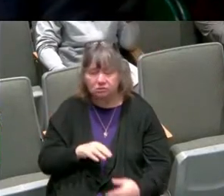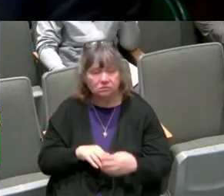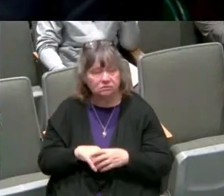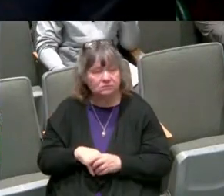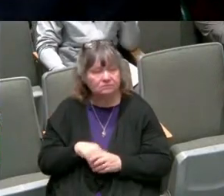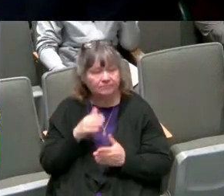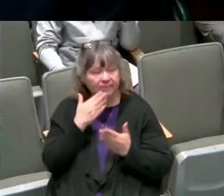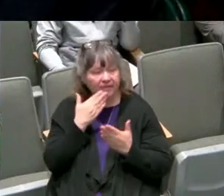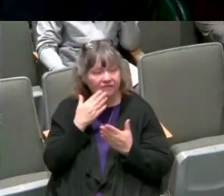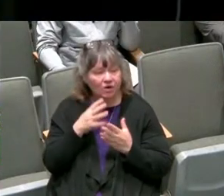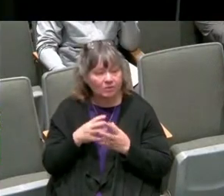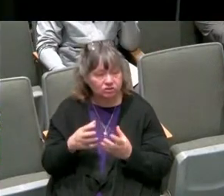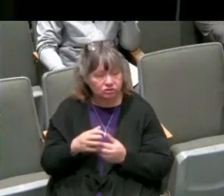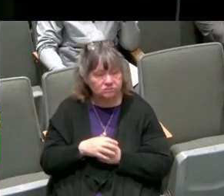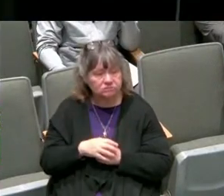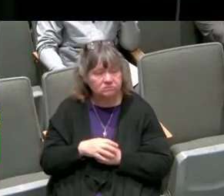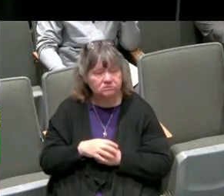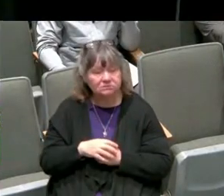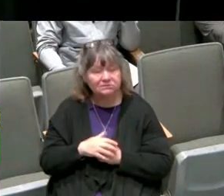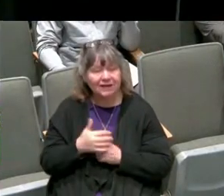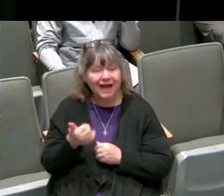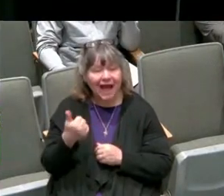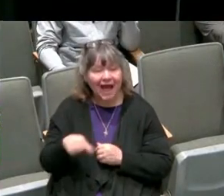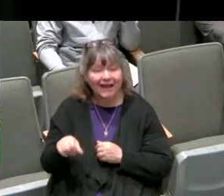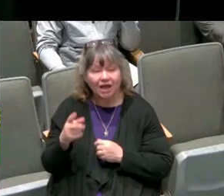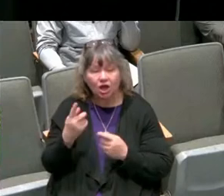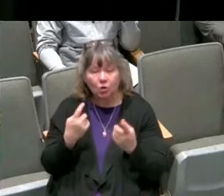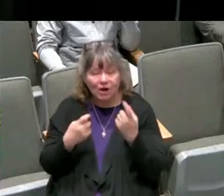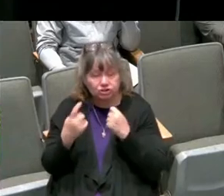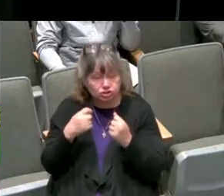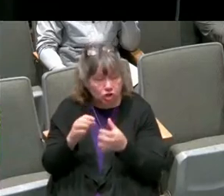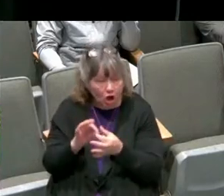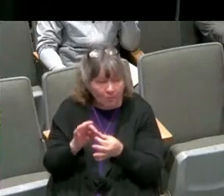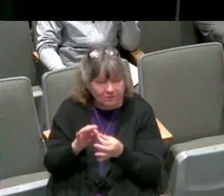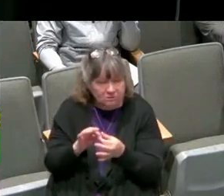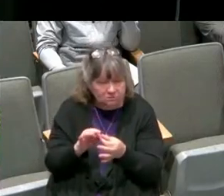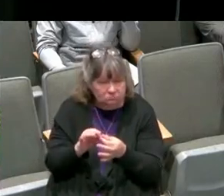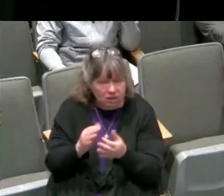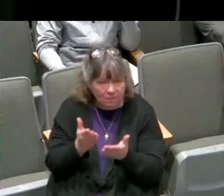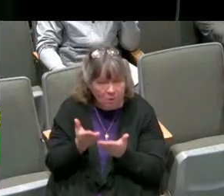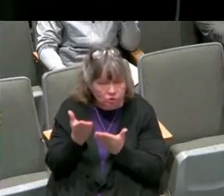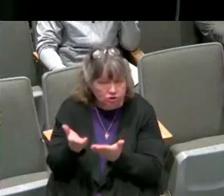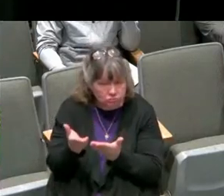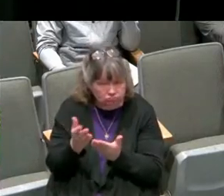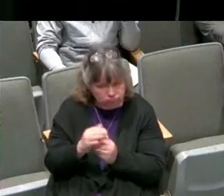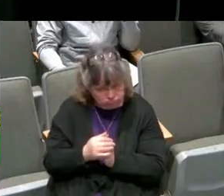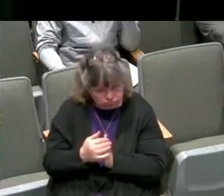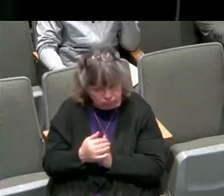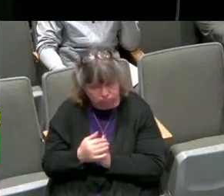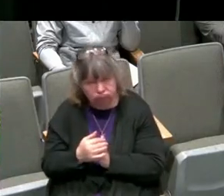thank you very much uh does anyone have any questions or comments on the motion at hand